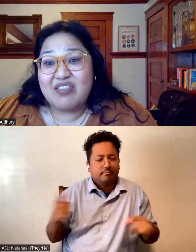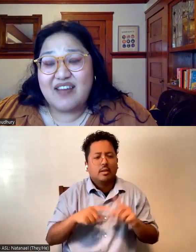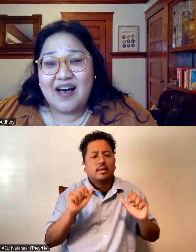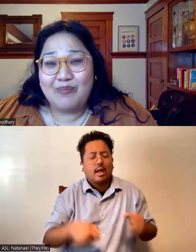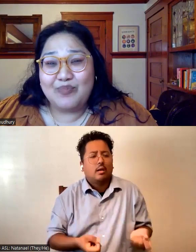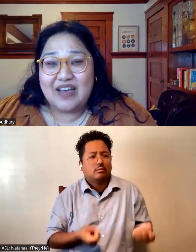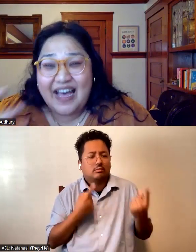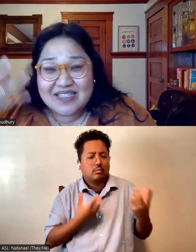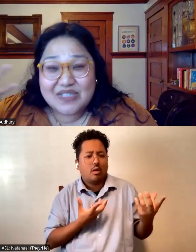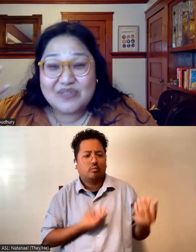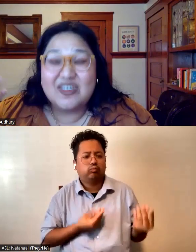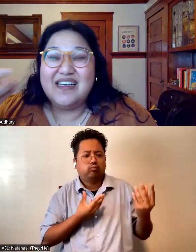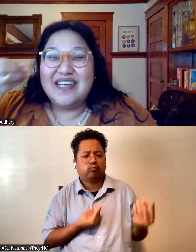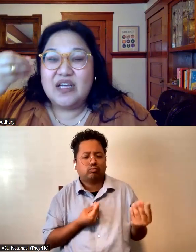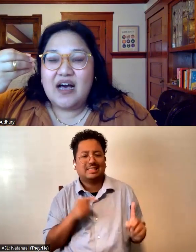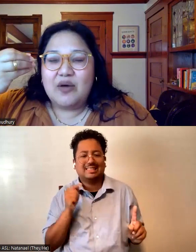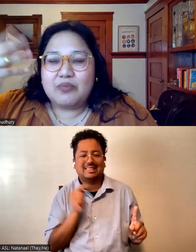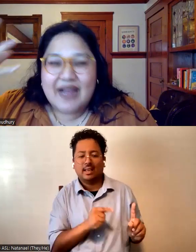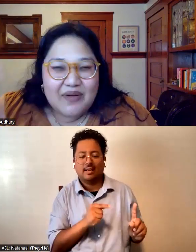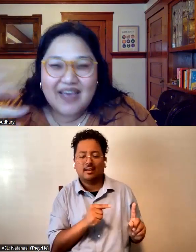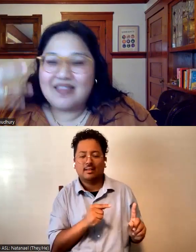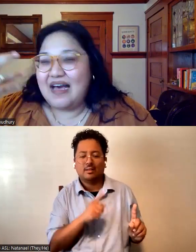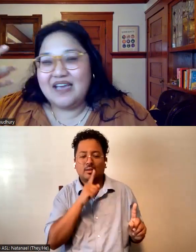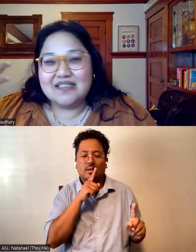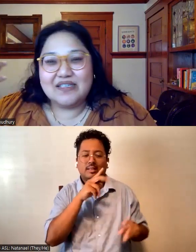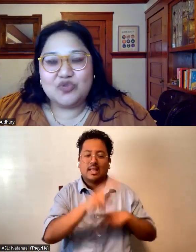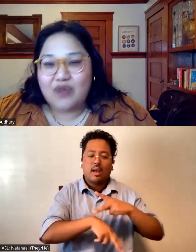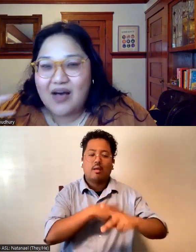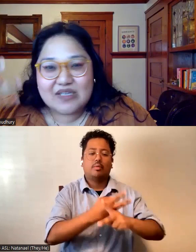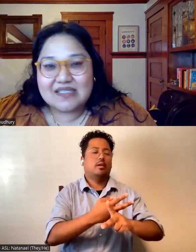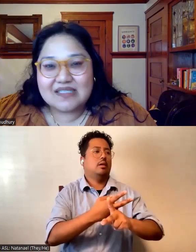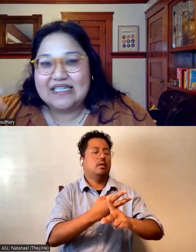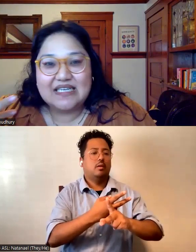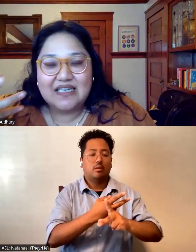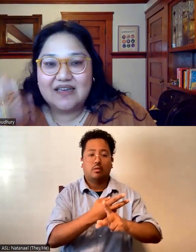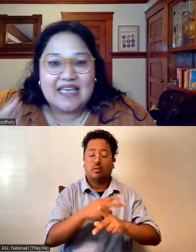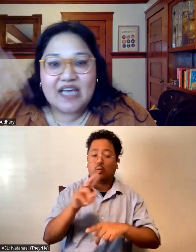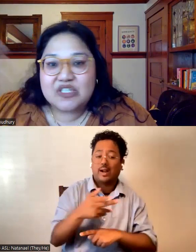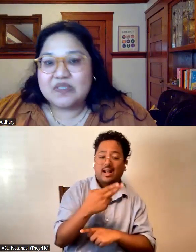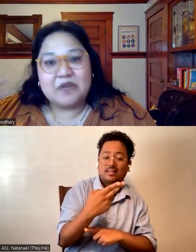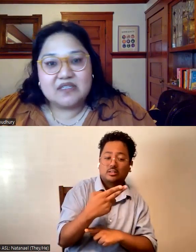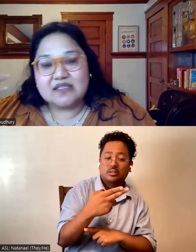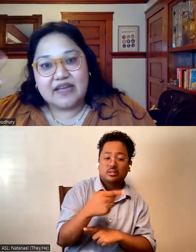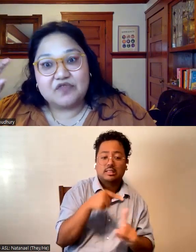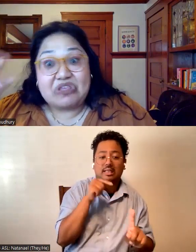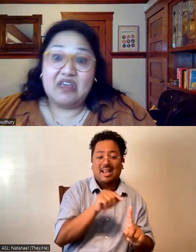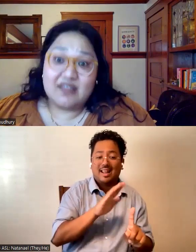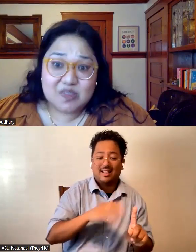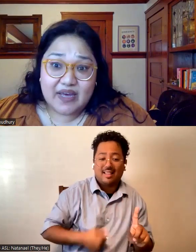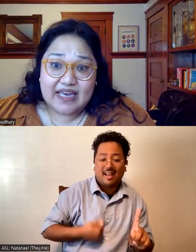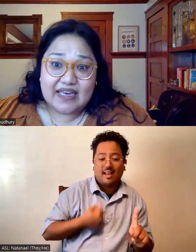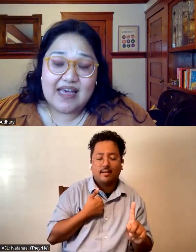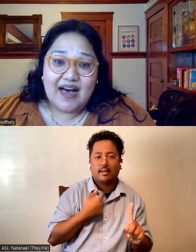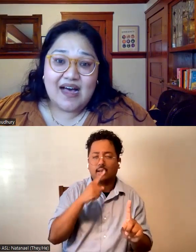with the kinds of rhetoric, the kinds of traumas that he had to experience in his life to think